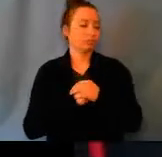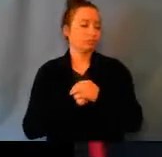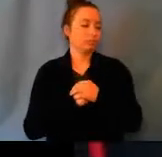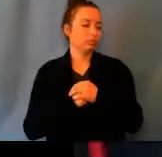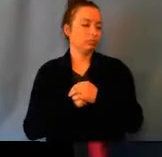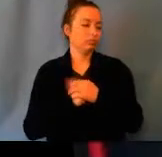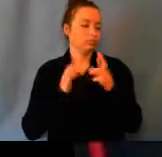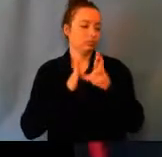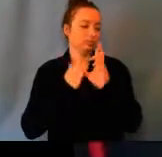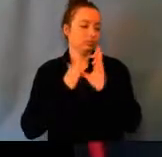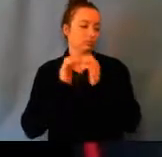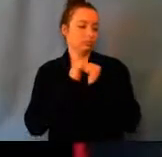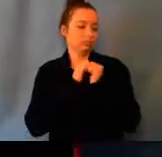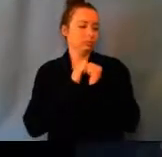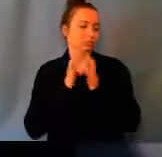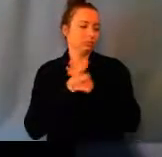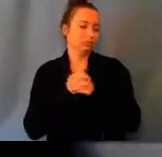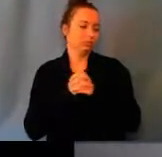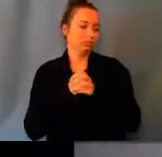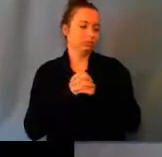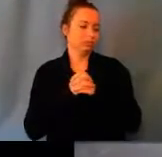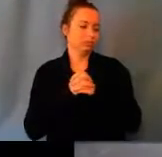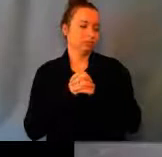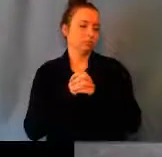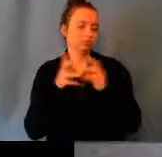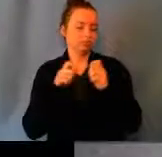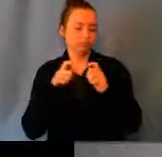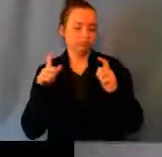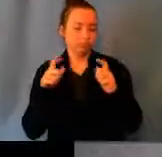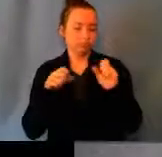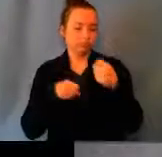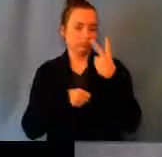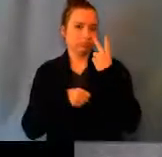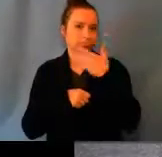and let's go over it together. I'll zoom in a little bit so you can see.